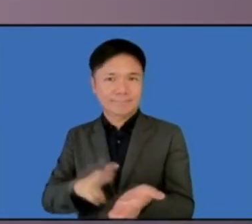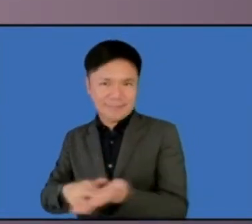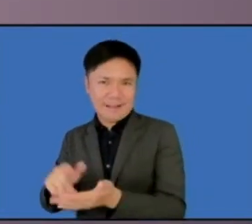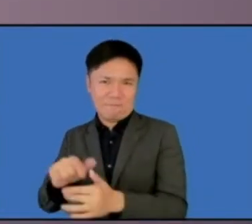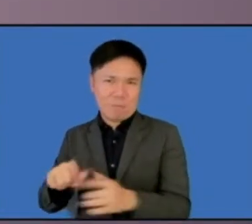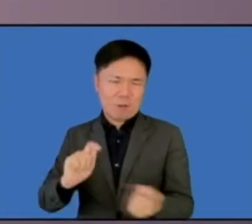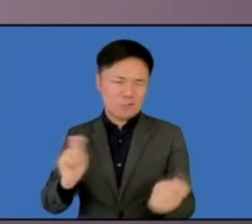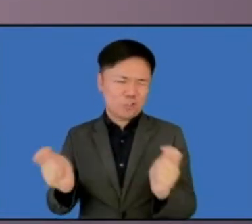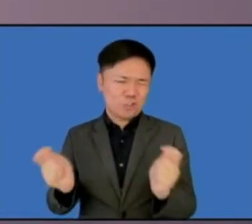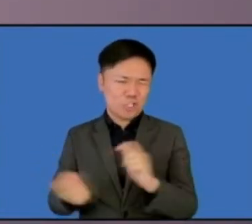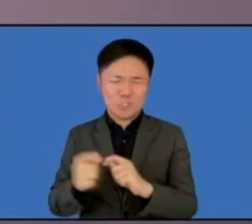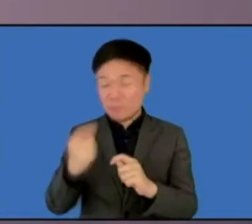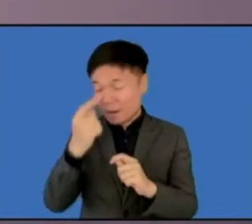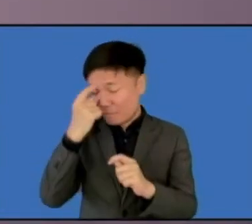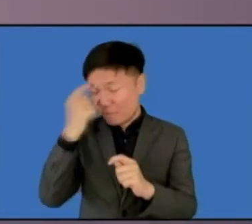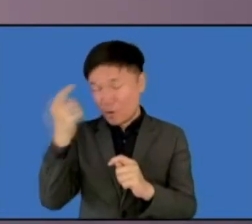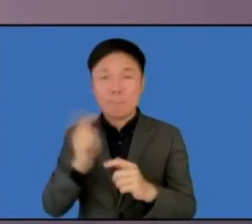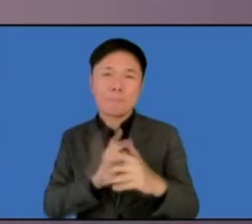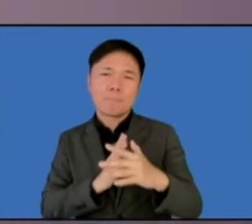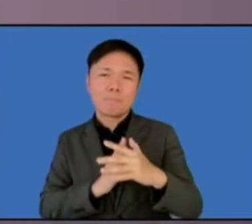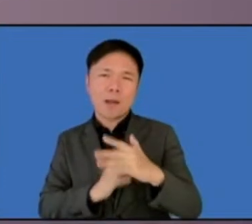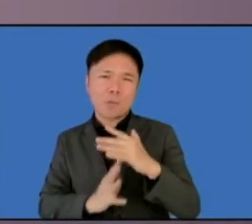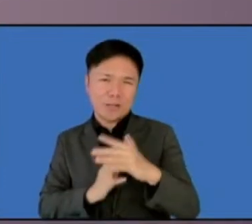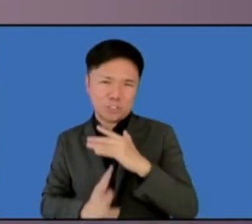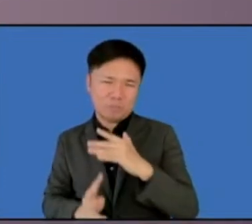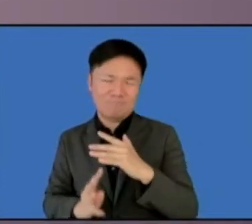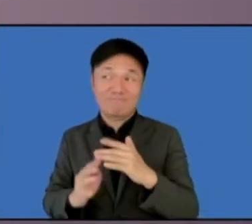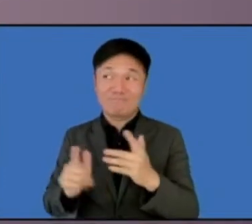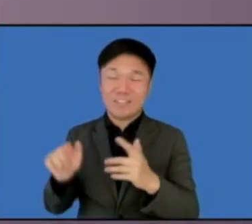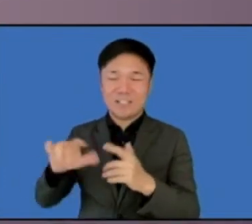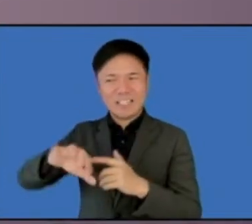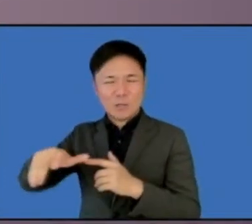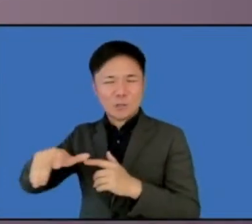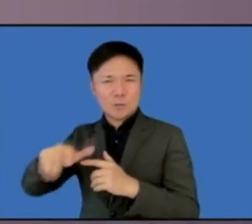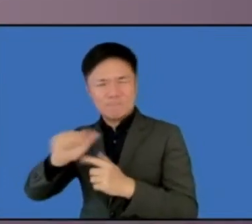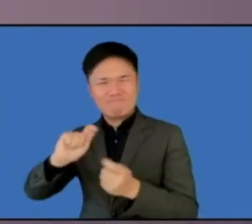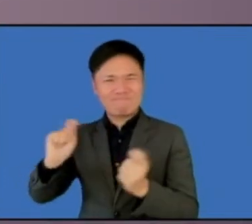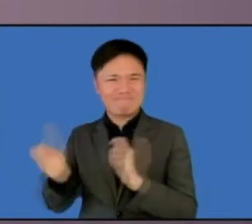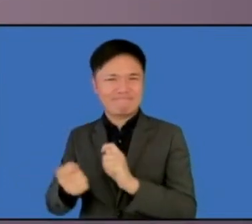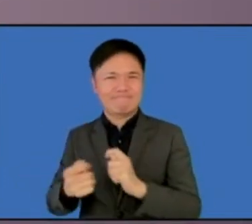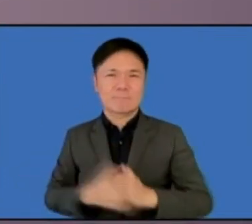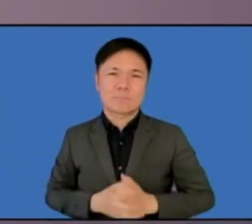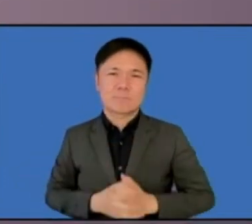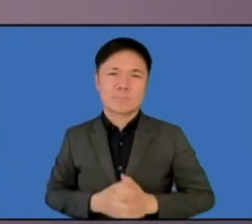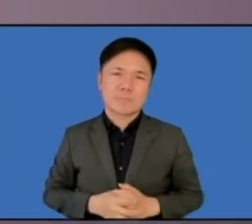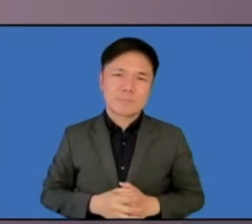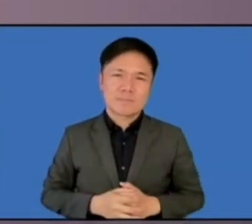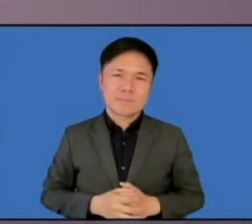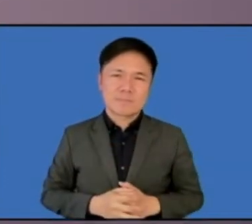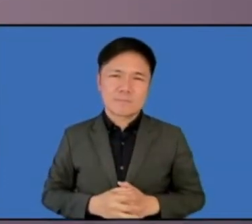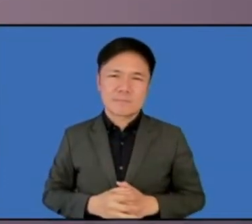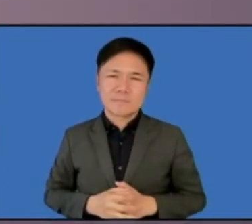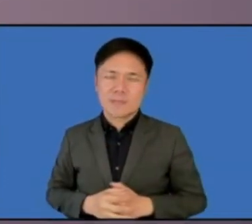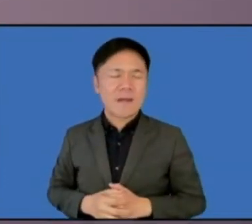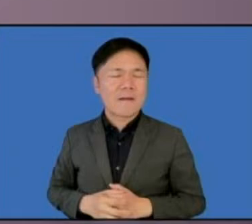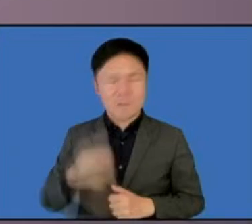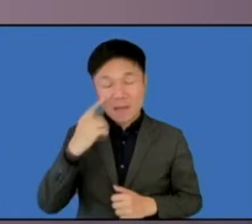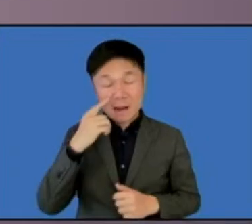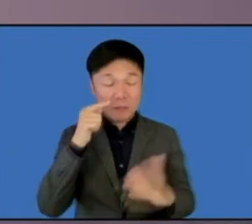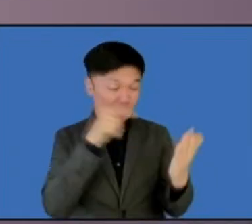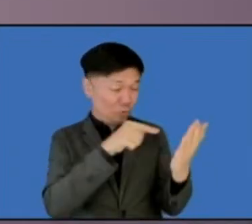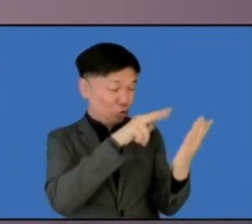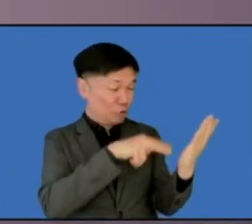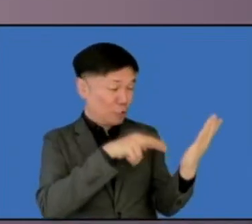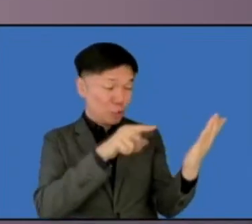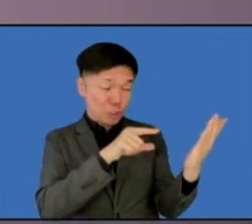level. Their direct and meaningful participation remain crucial in achieving GCM objectives and measuring